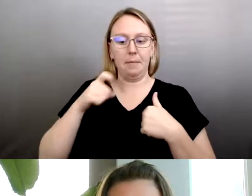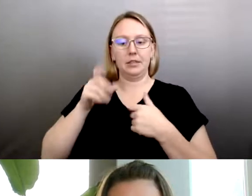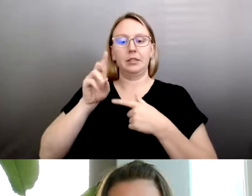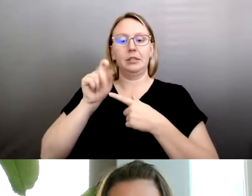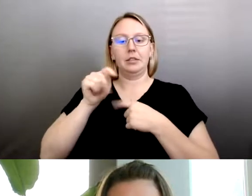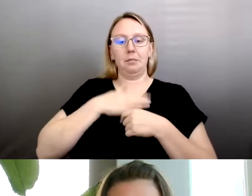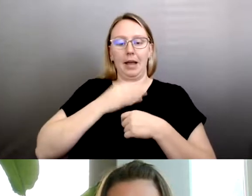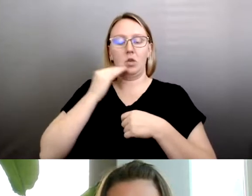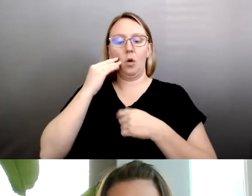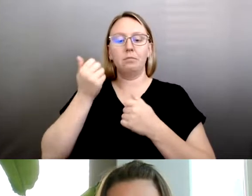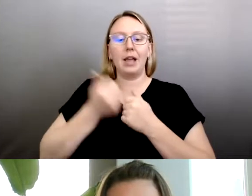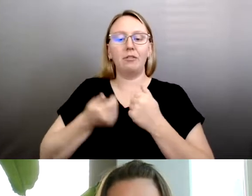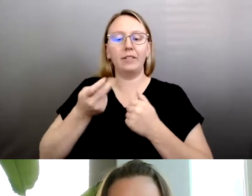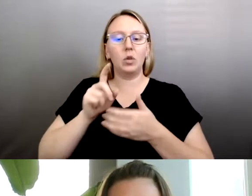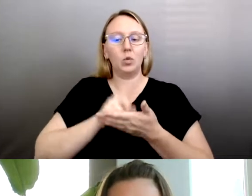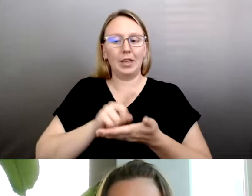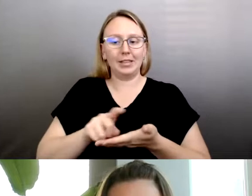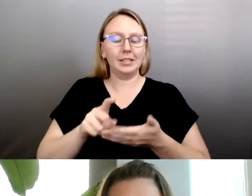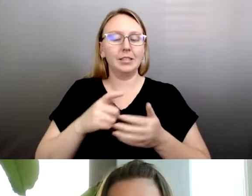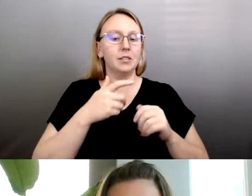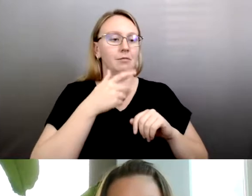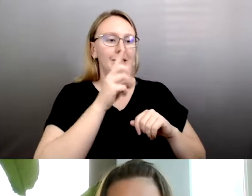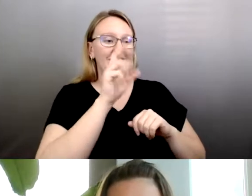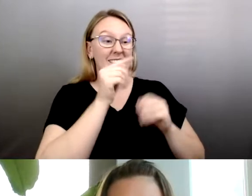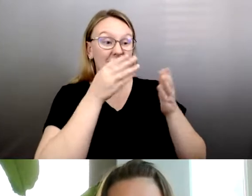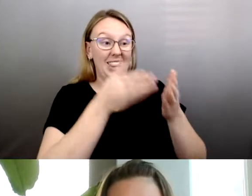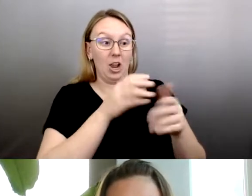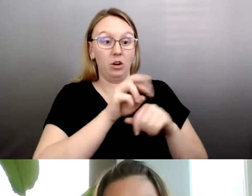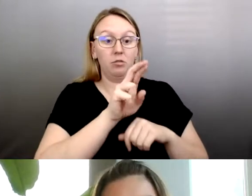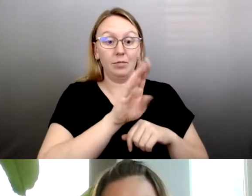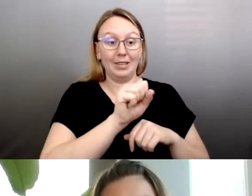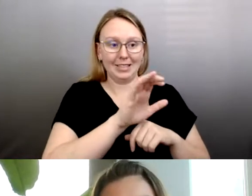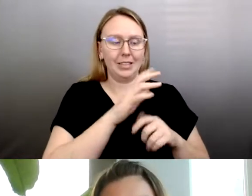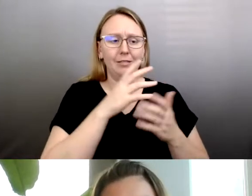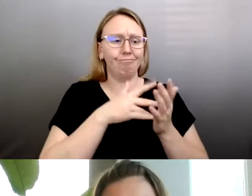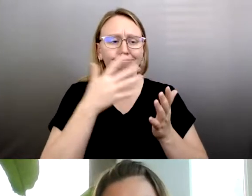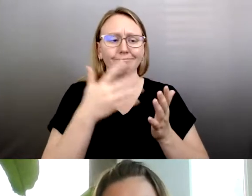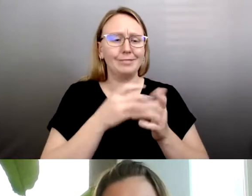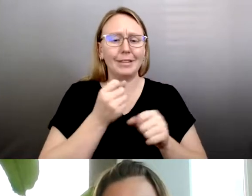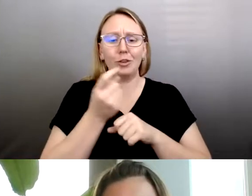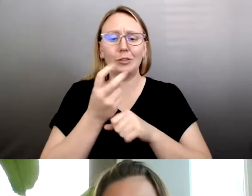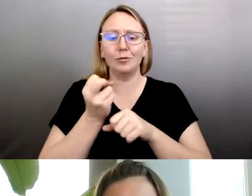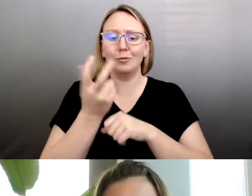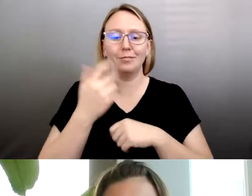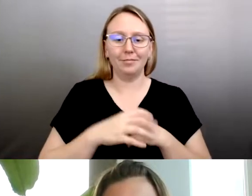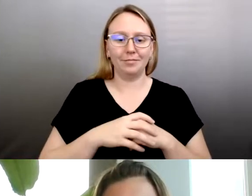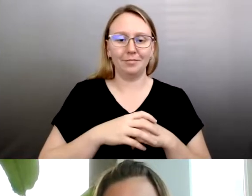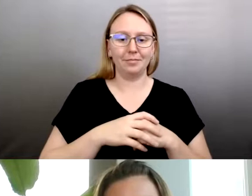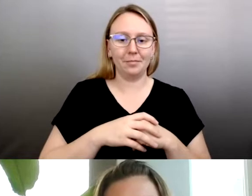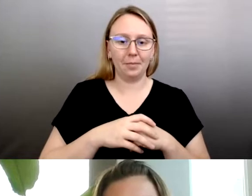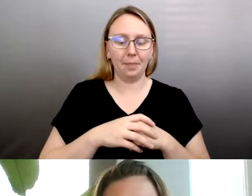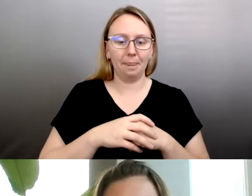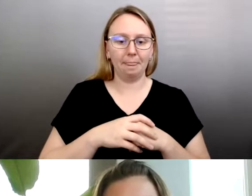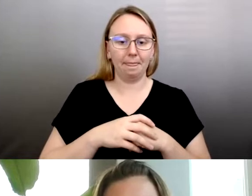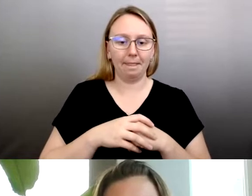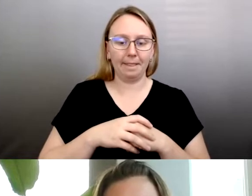dust there every year or two. So it's really not that bad. So there's a question here about why and